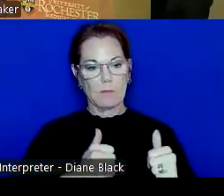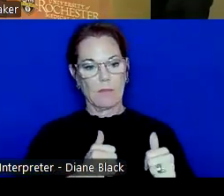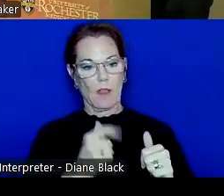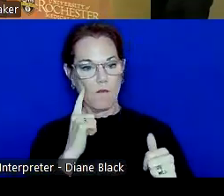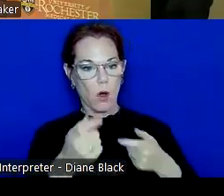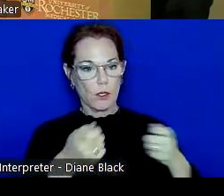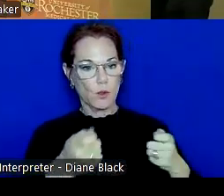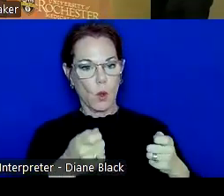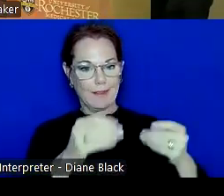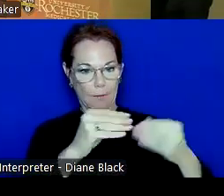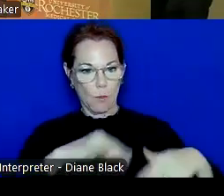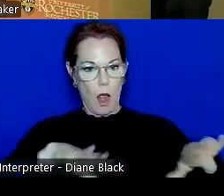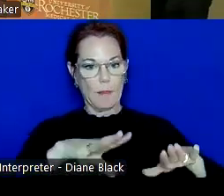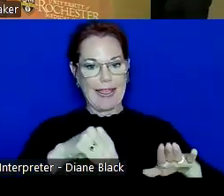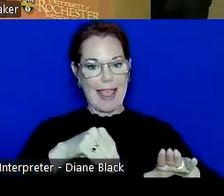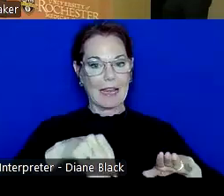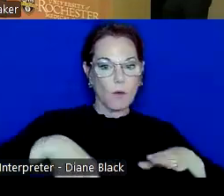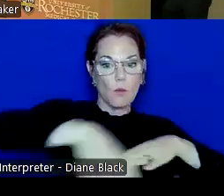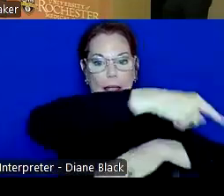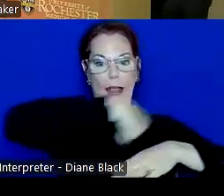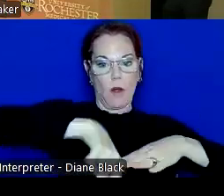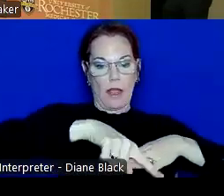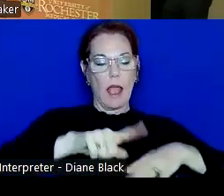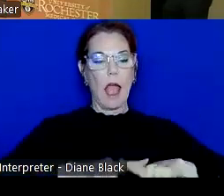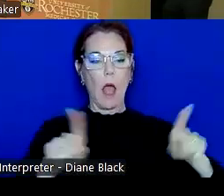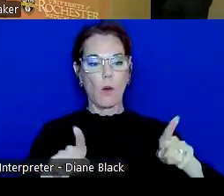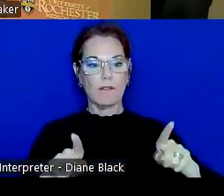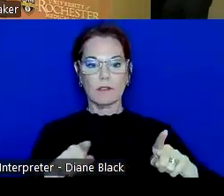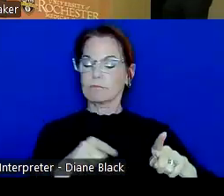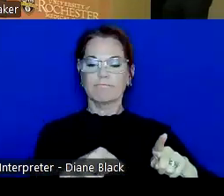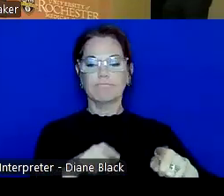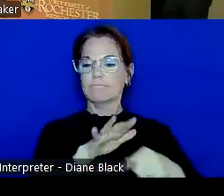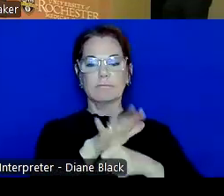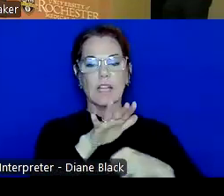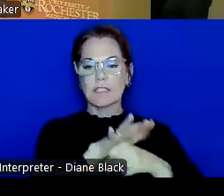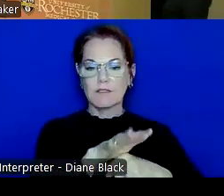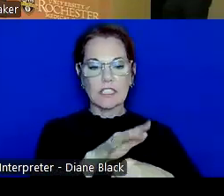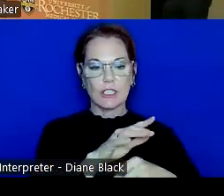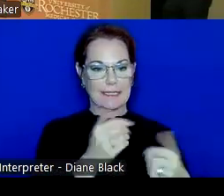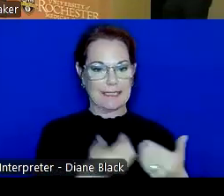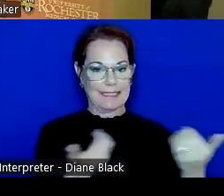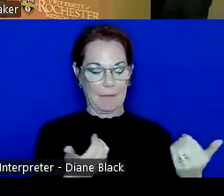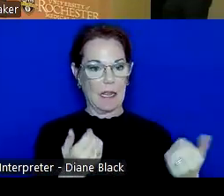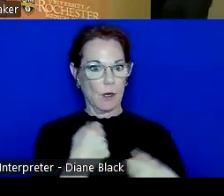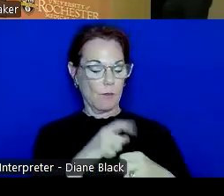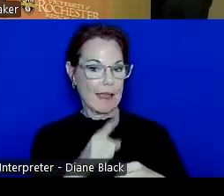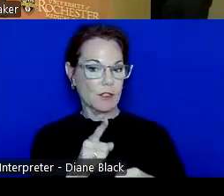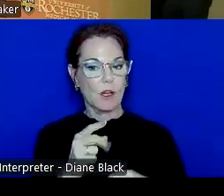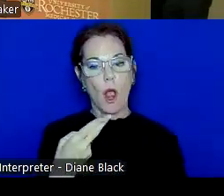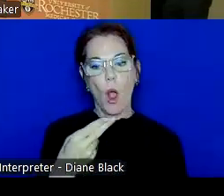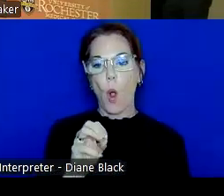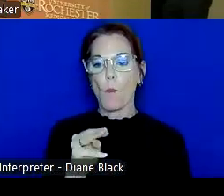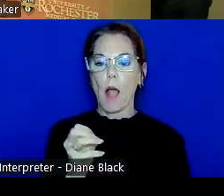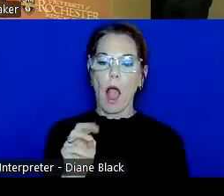subject property and the surrounding area. However, they are rarely sufficient on their own to ensure a homogeneous and